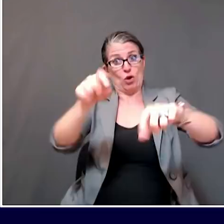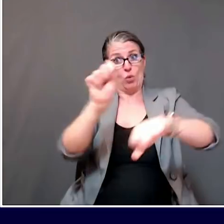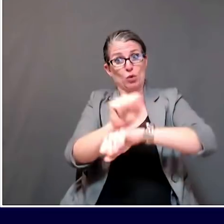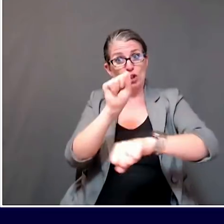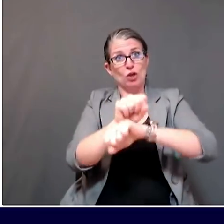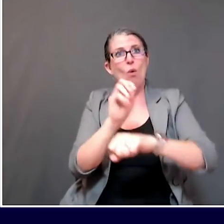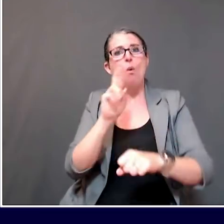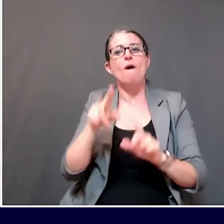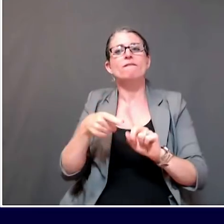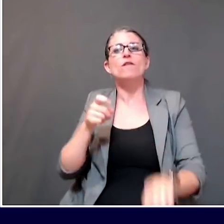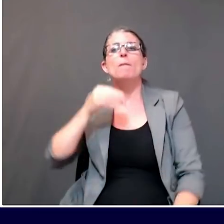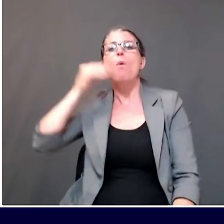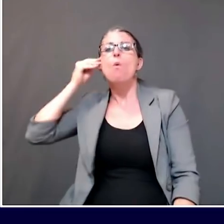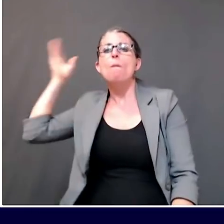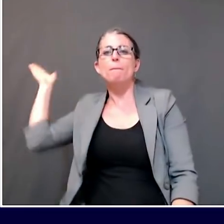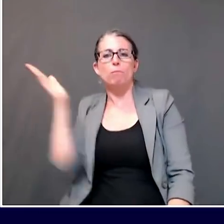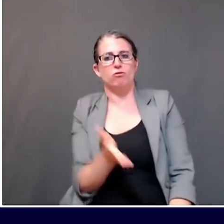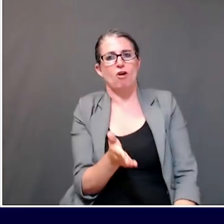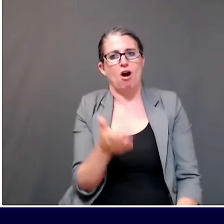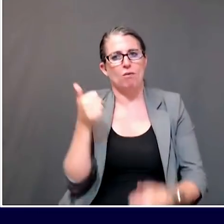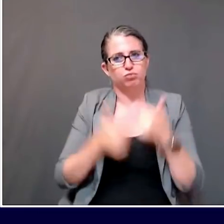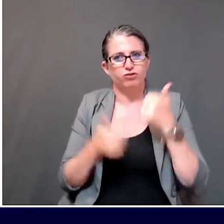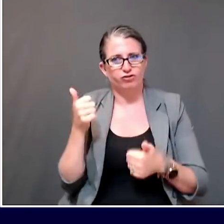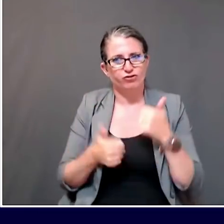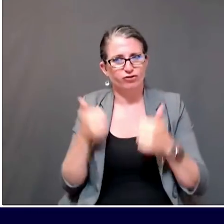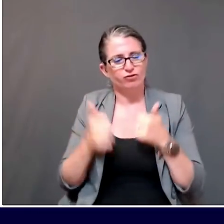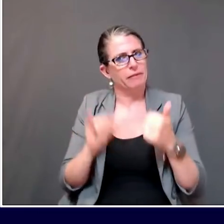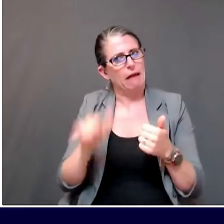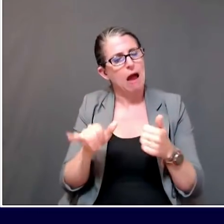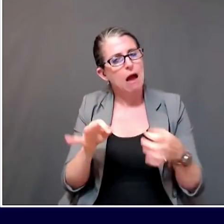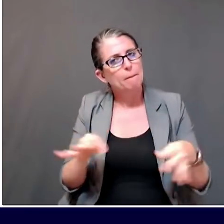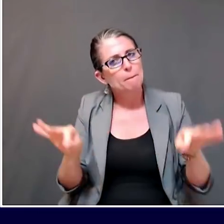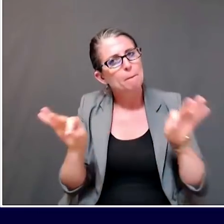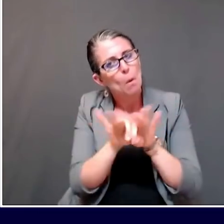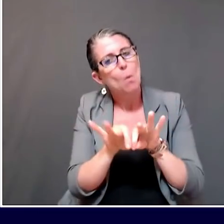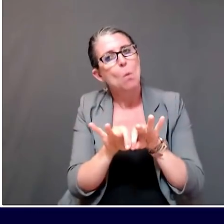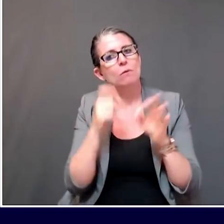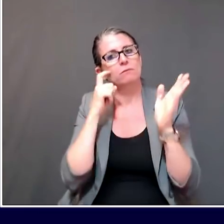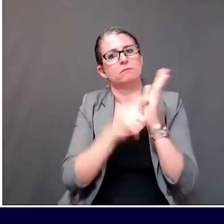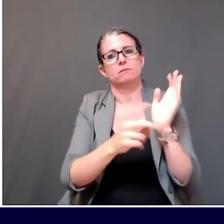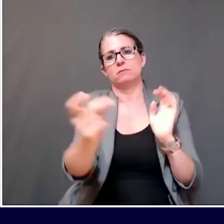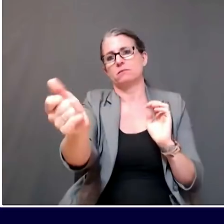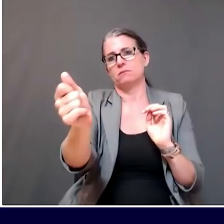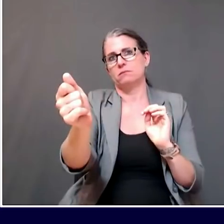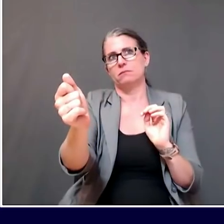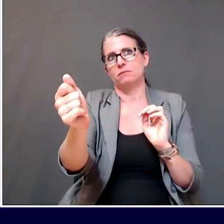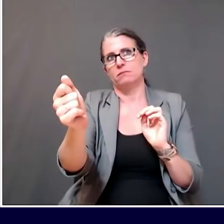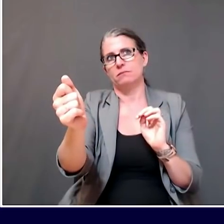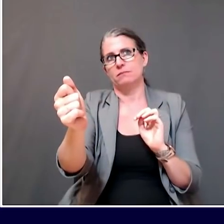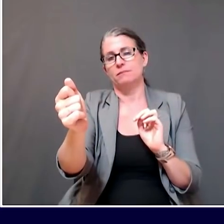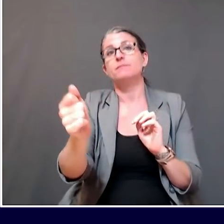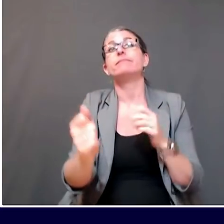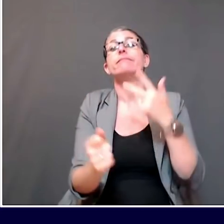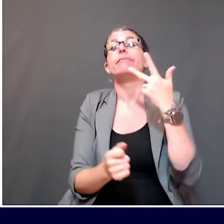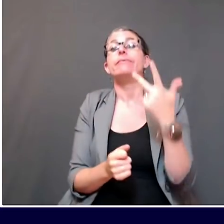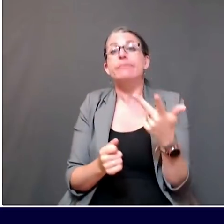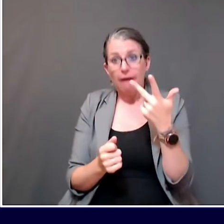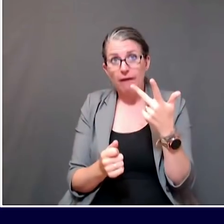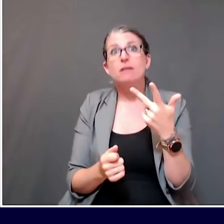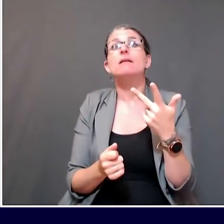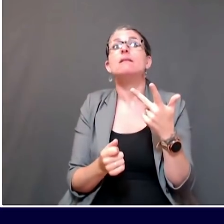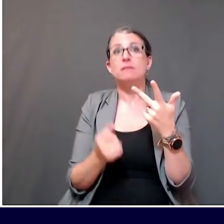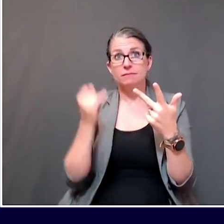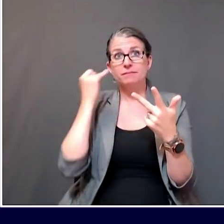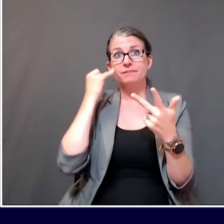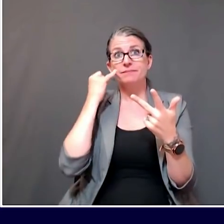site, or was it elsewhere? Number two, try to figure out who needs to be tested. Would it need to be all employees? Would it only need